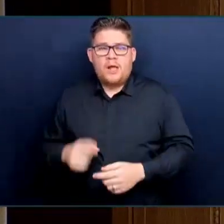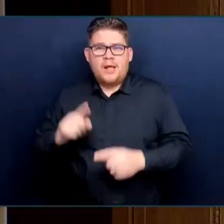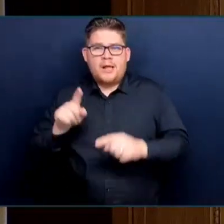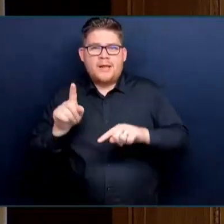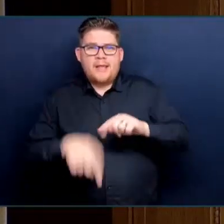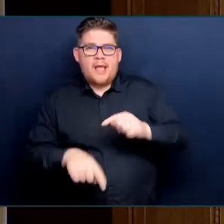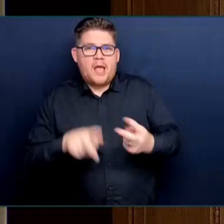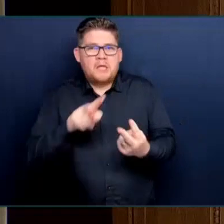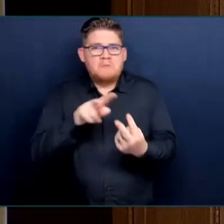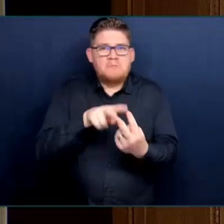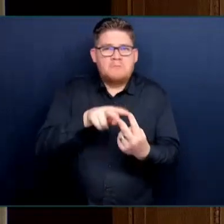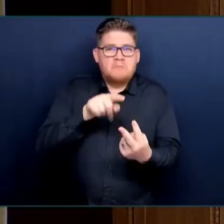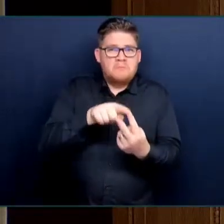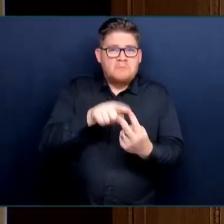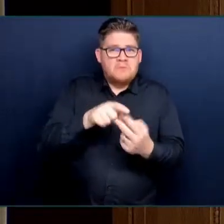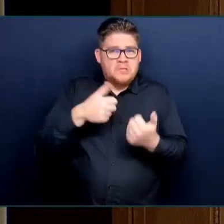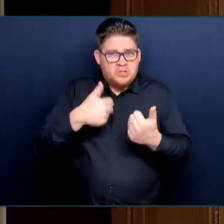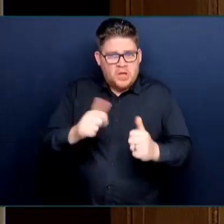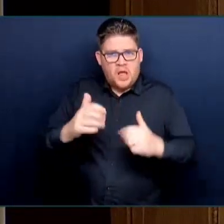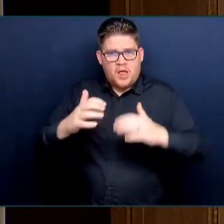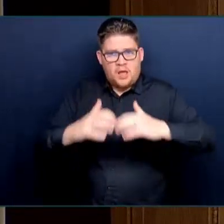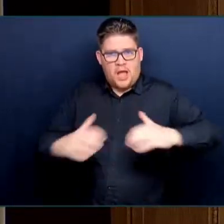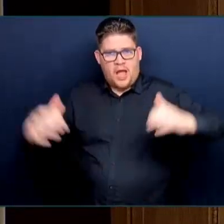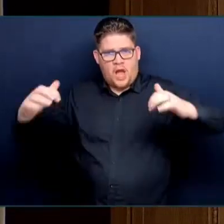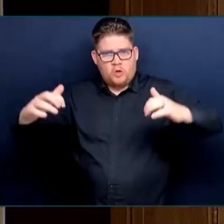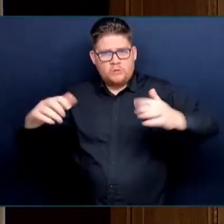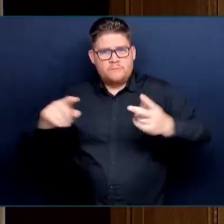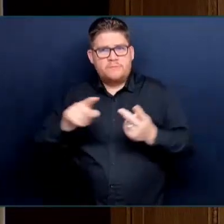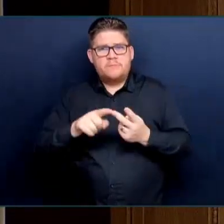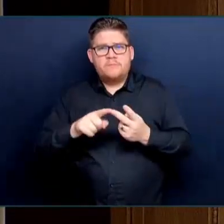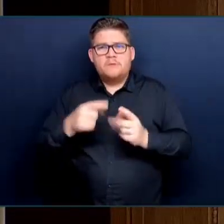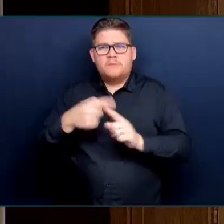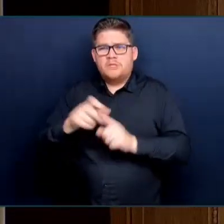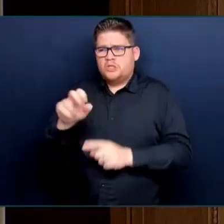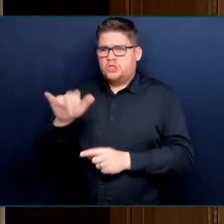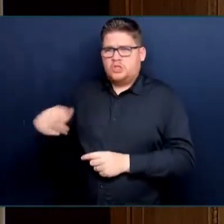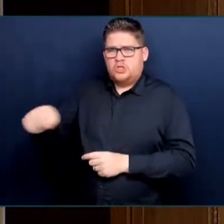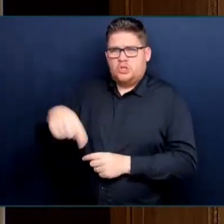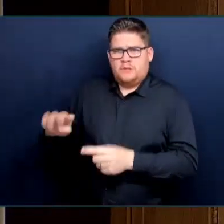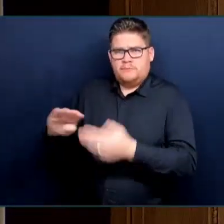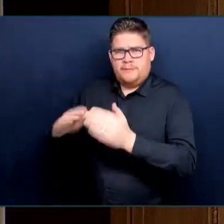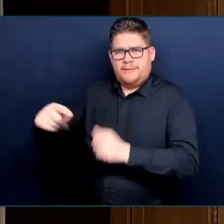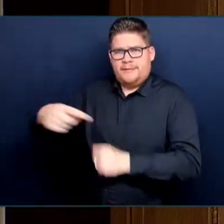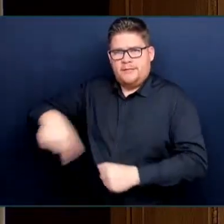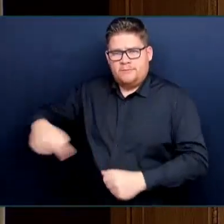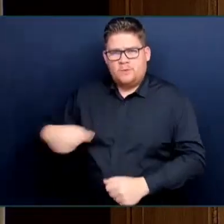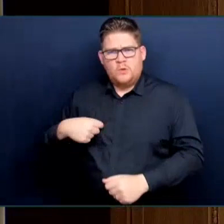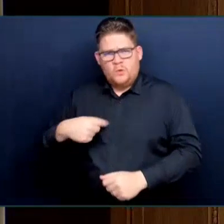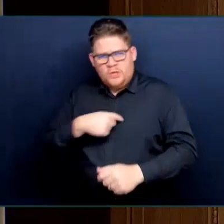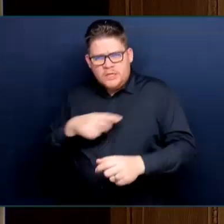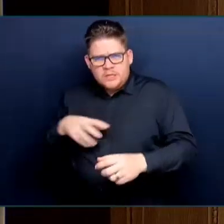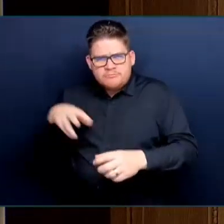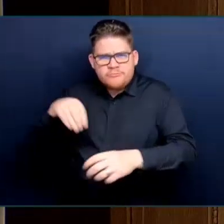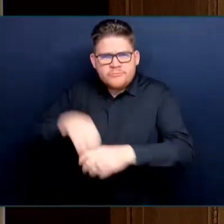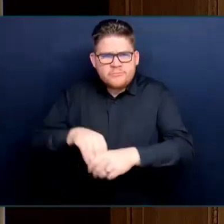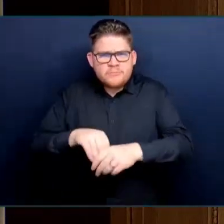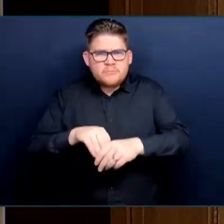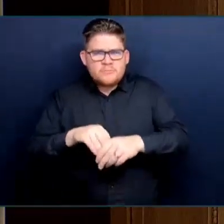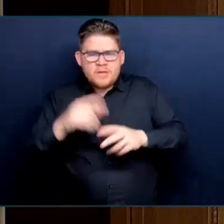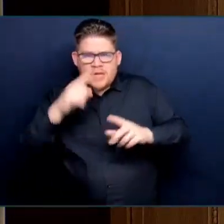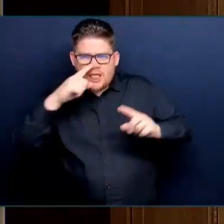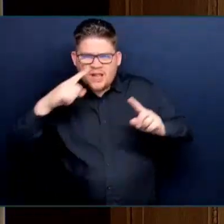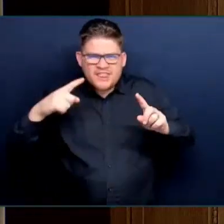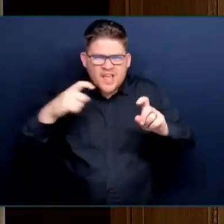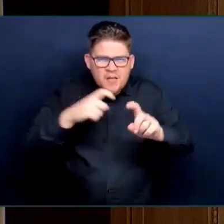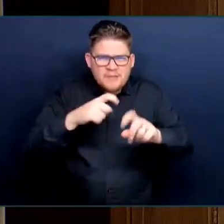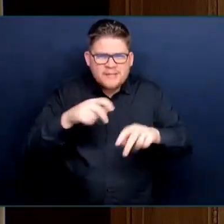and the people of Surrey that they were engaged in this intricate oversight process that assessed every aspect